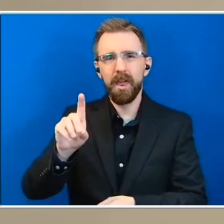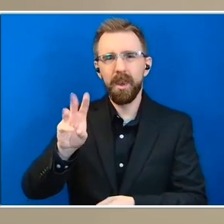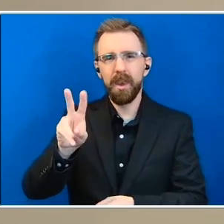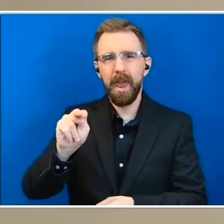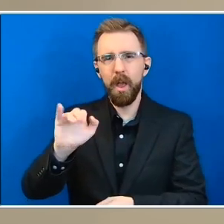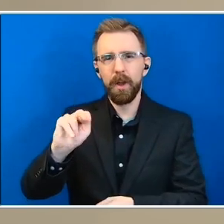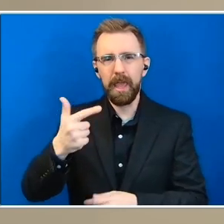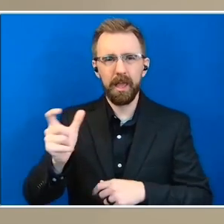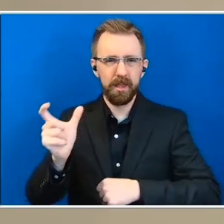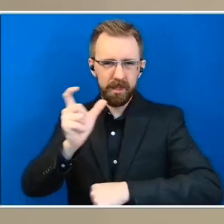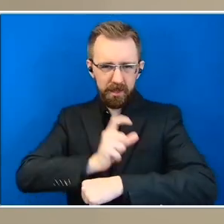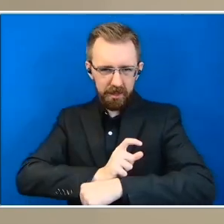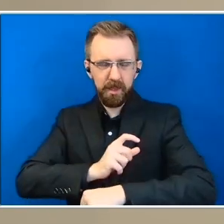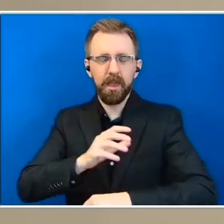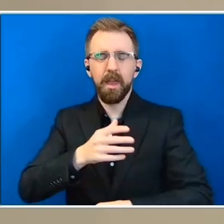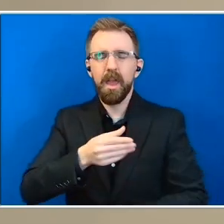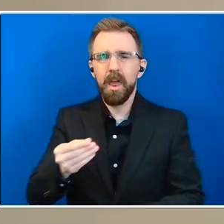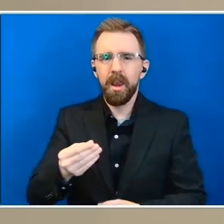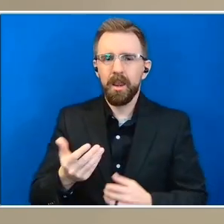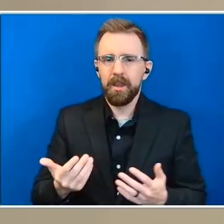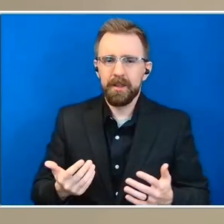and